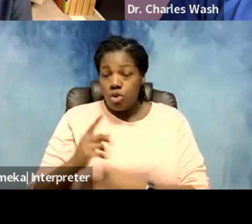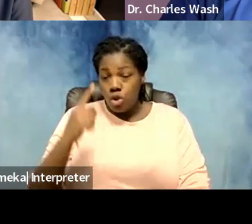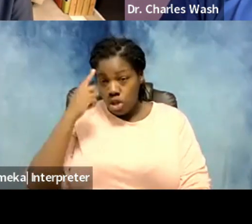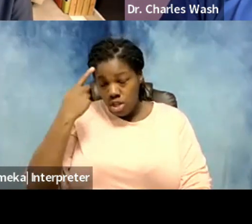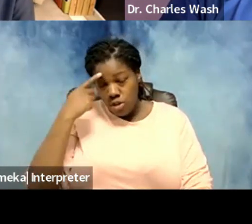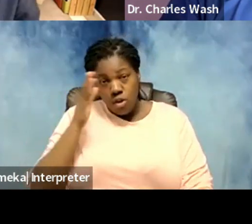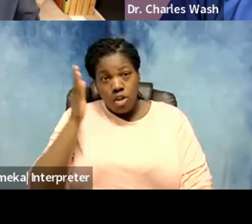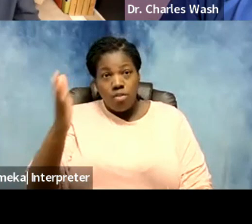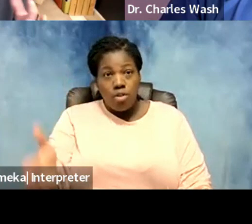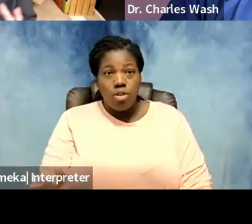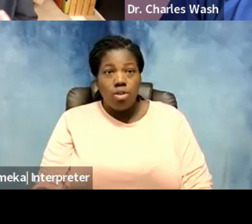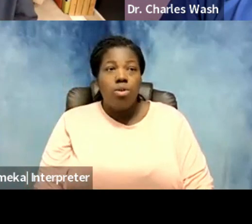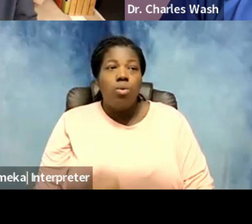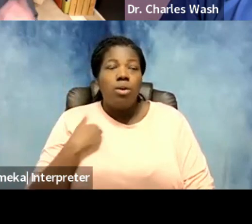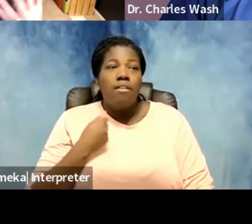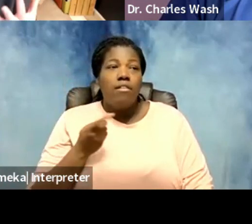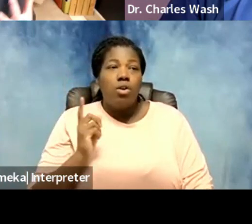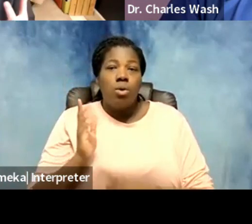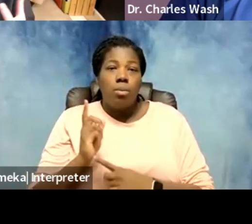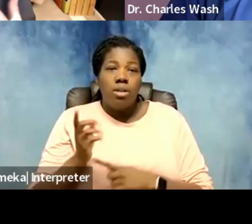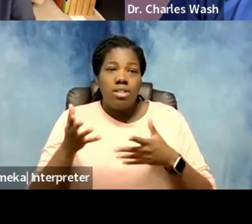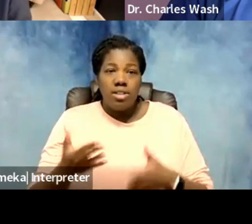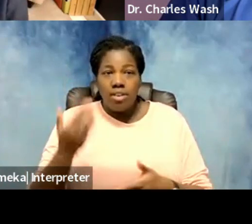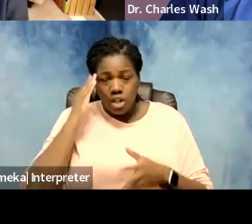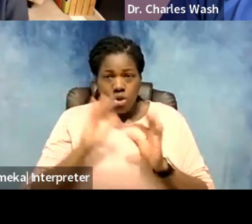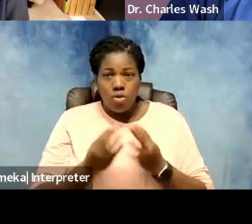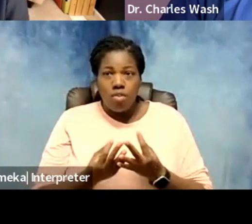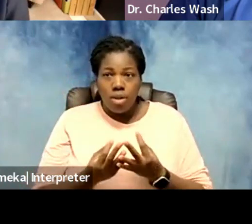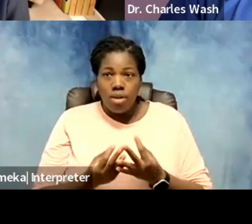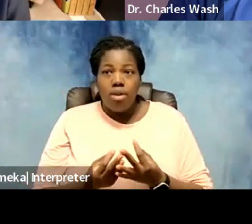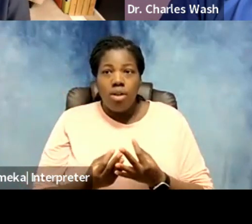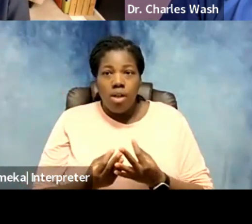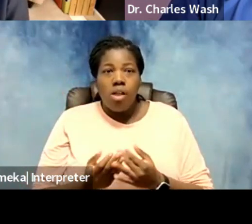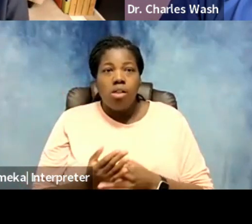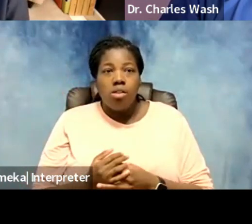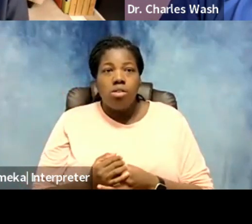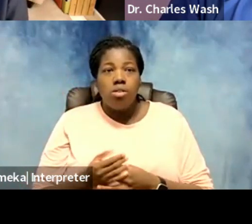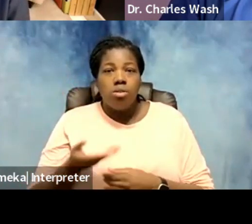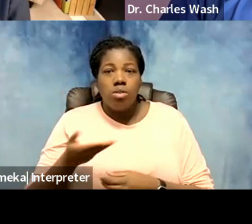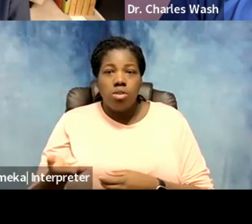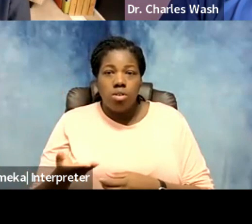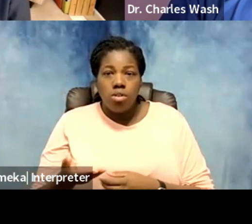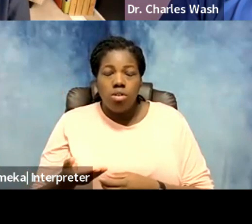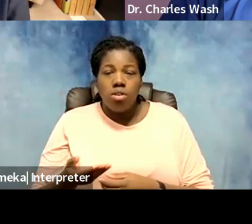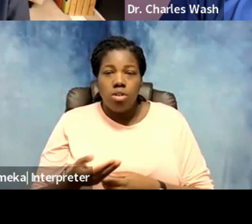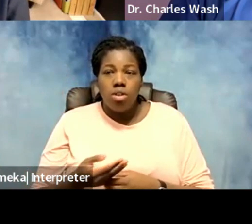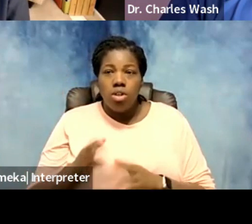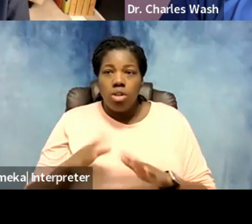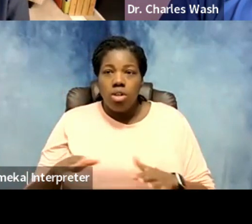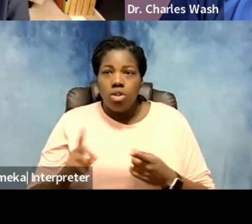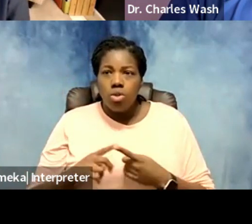future. We've got a few minutes left. I know you have family who's on. Want to introduce your two kiddos to us?